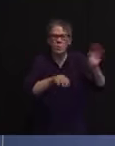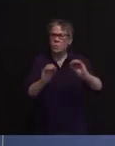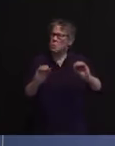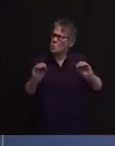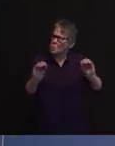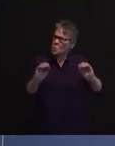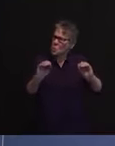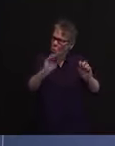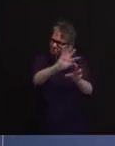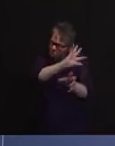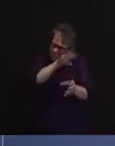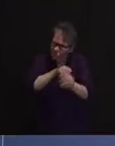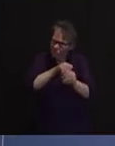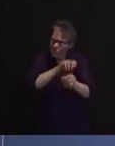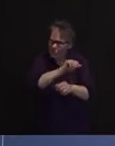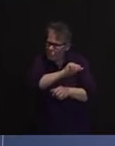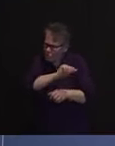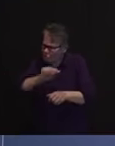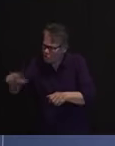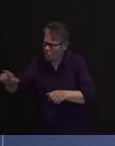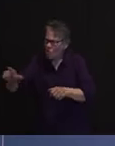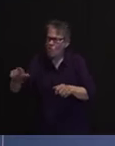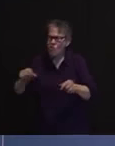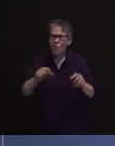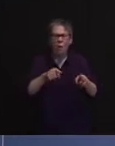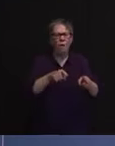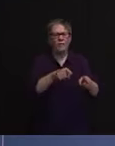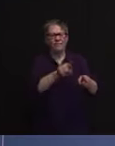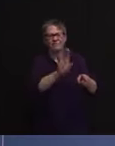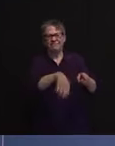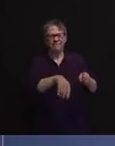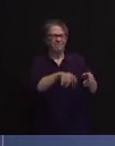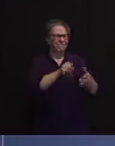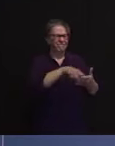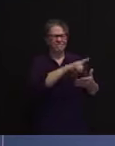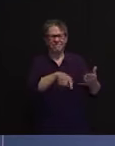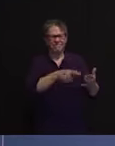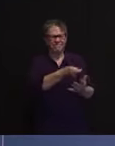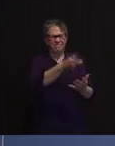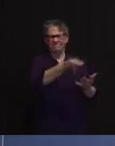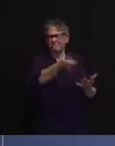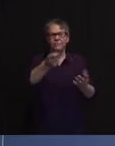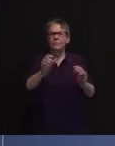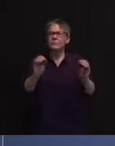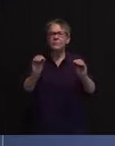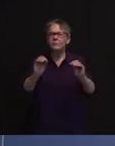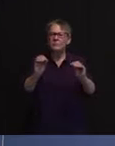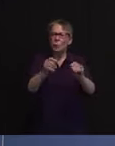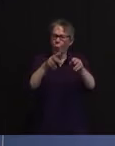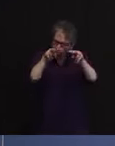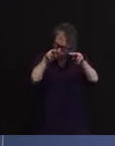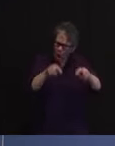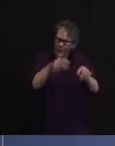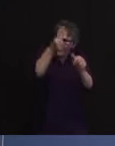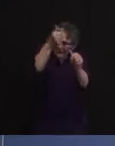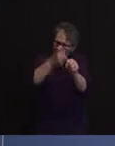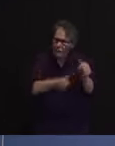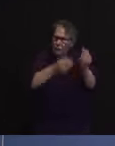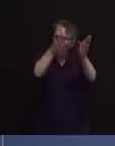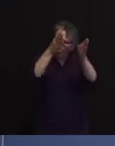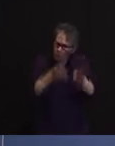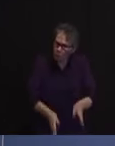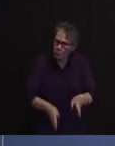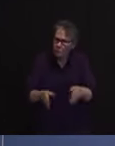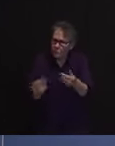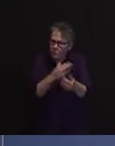a person's worth based on the presence or absence of disabilities or other factors.